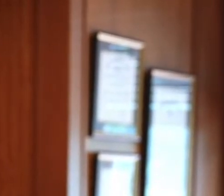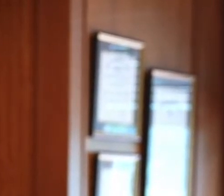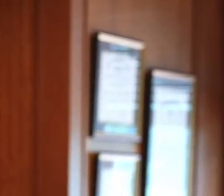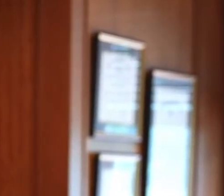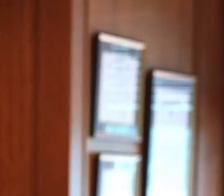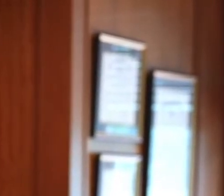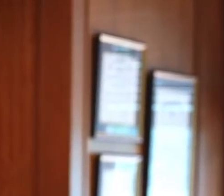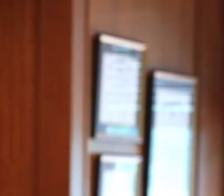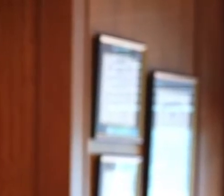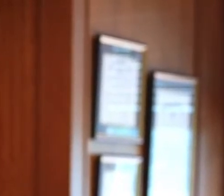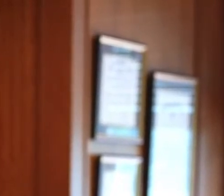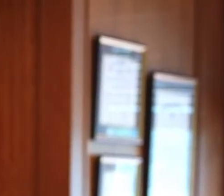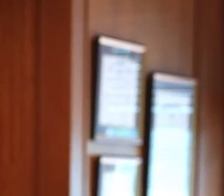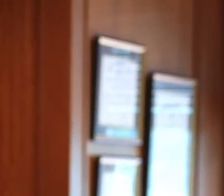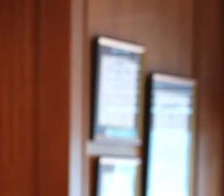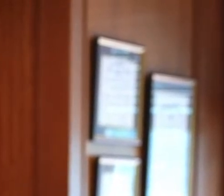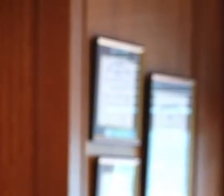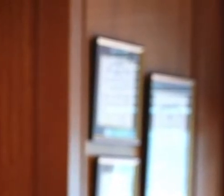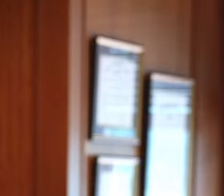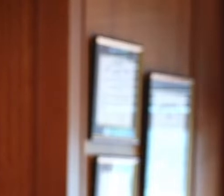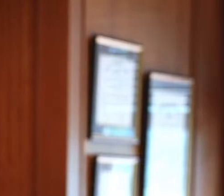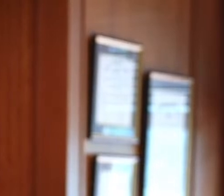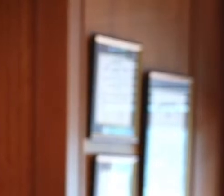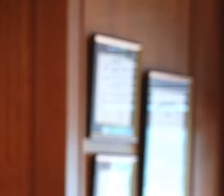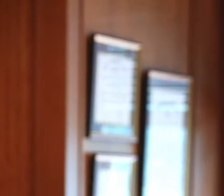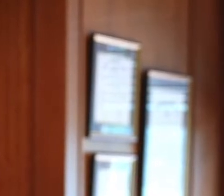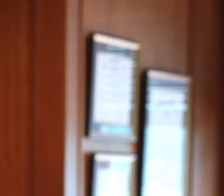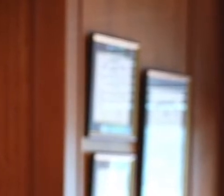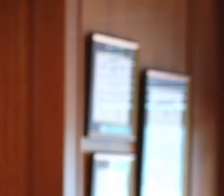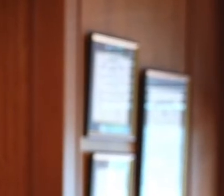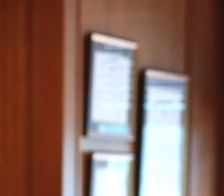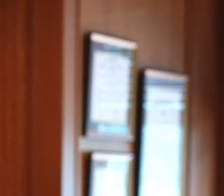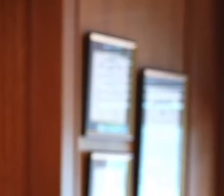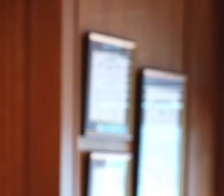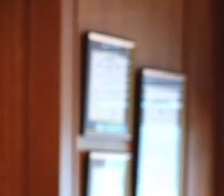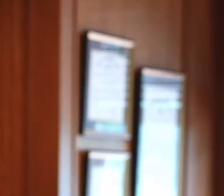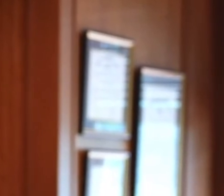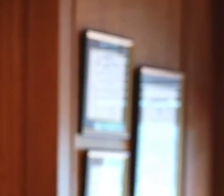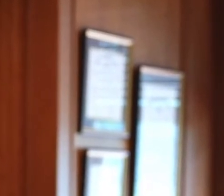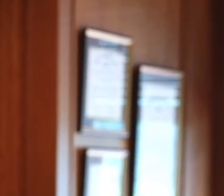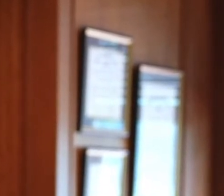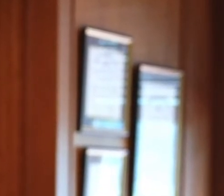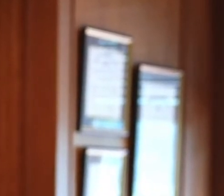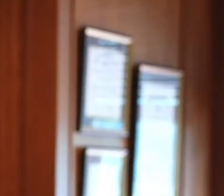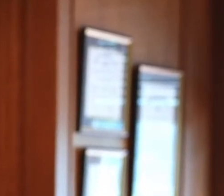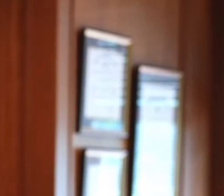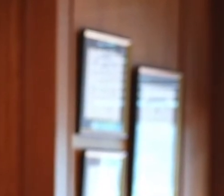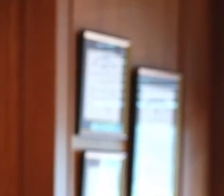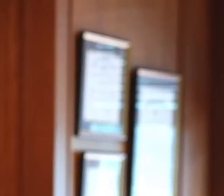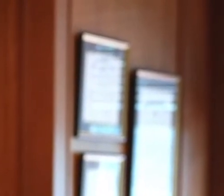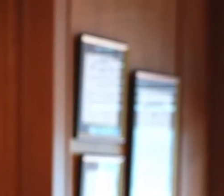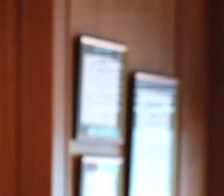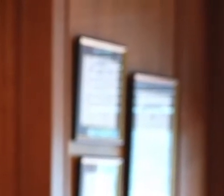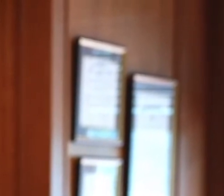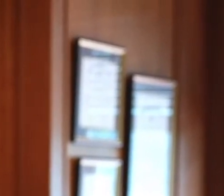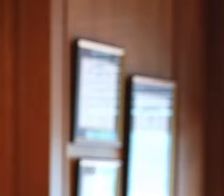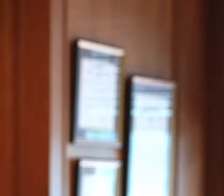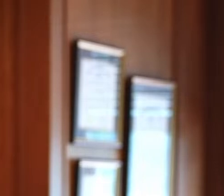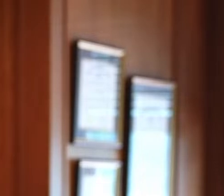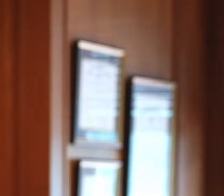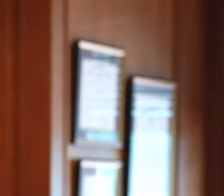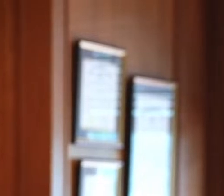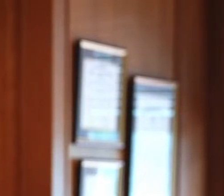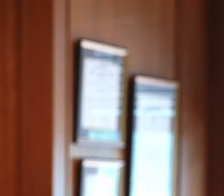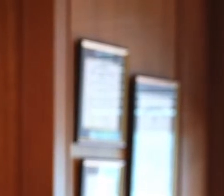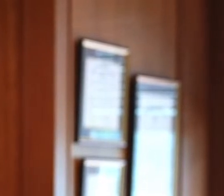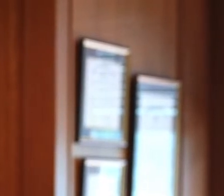healthcare to all corners of our Commonwealth. We are taking our place as a national leader and we can't wait to share all the good news with